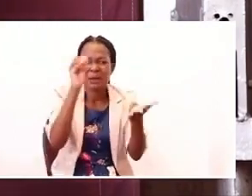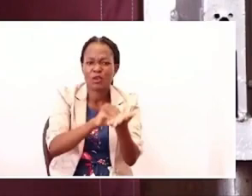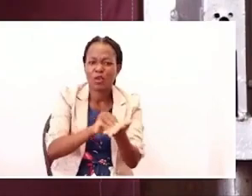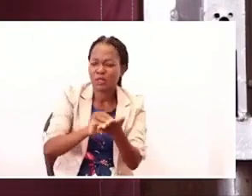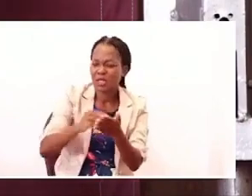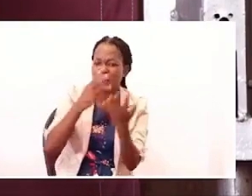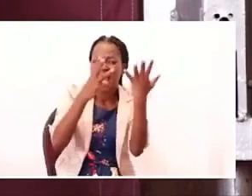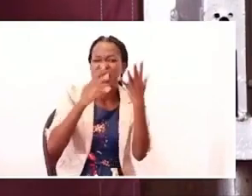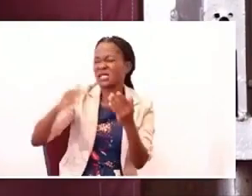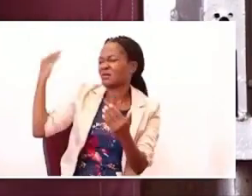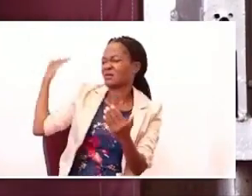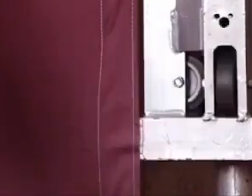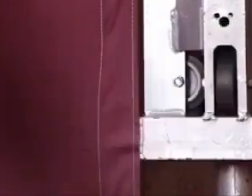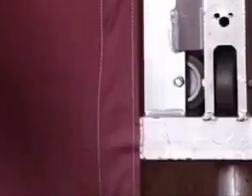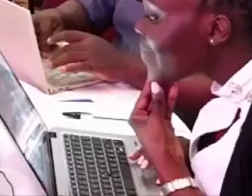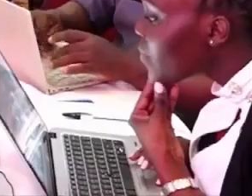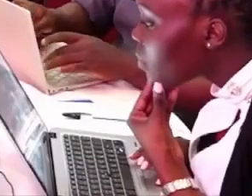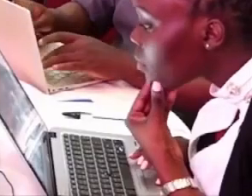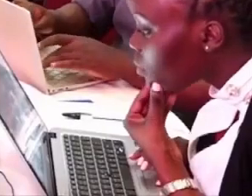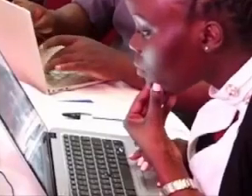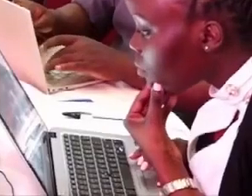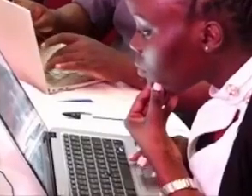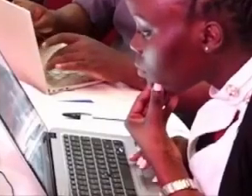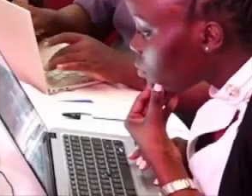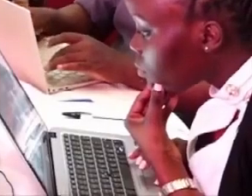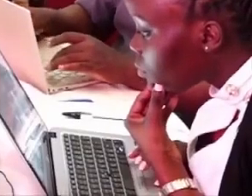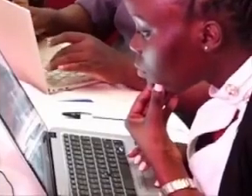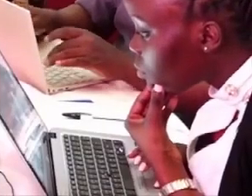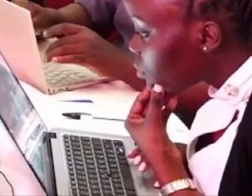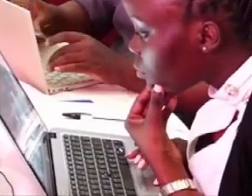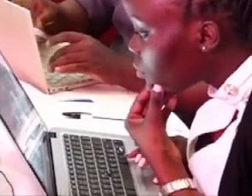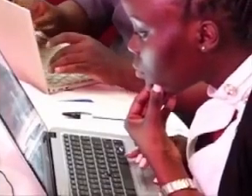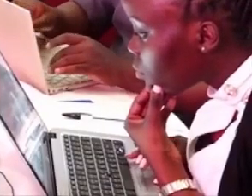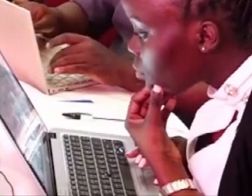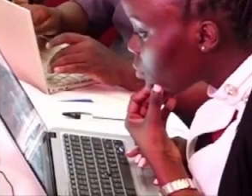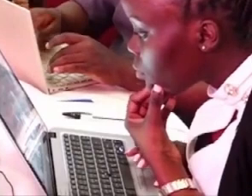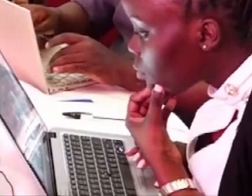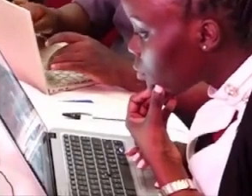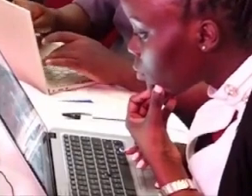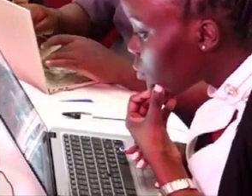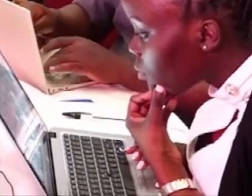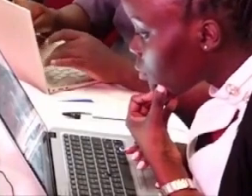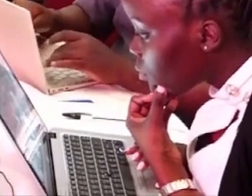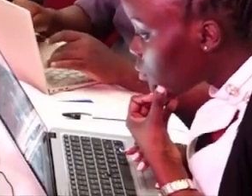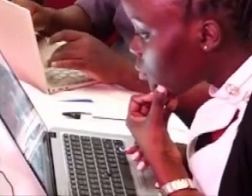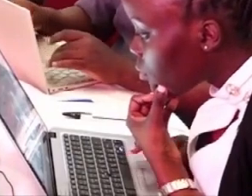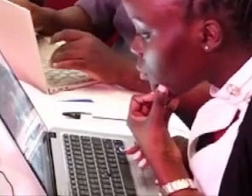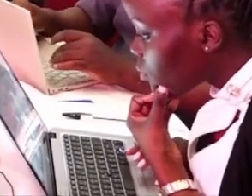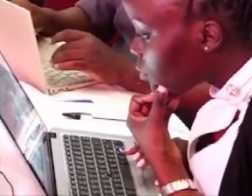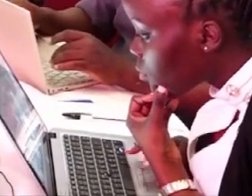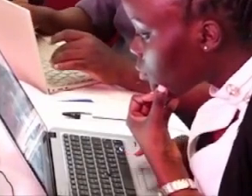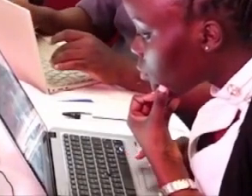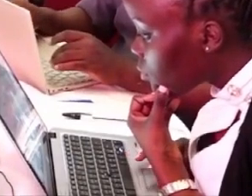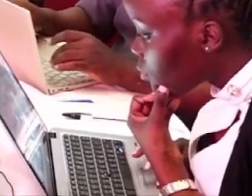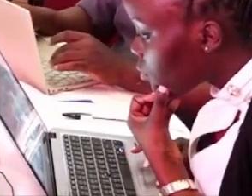critical juncture had been invoked. We have run that experiment long enough to know that it is